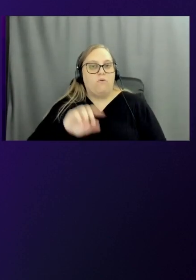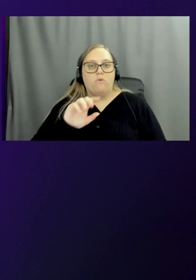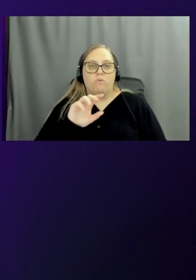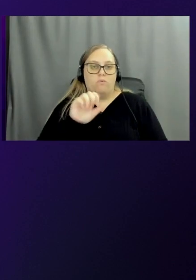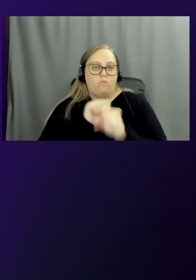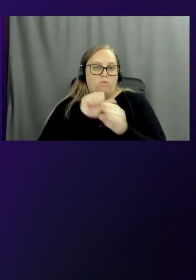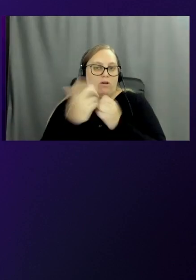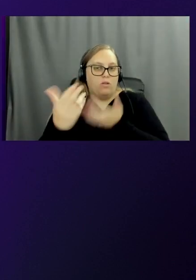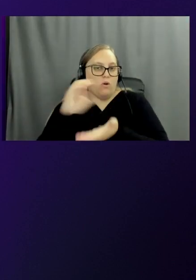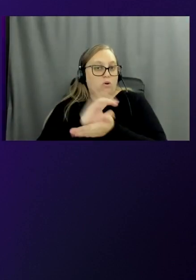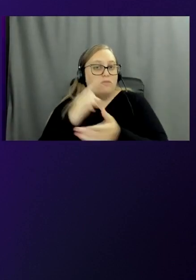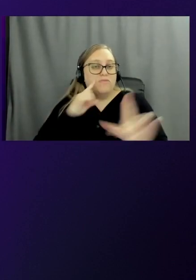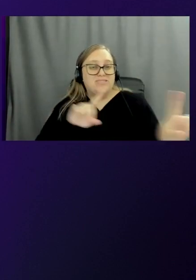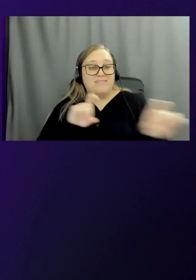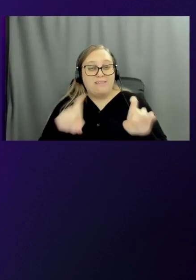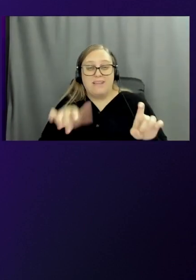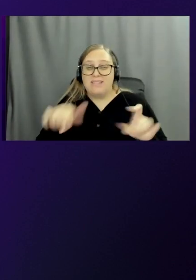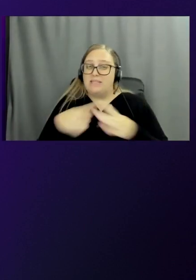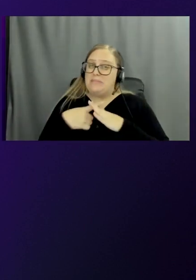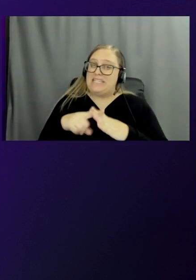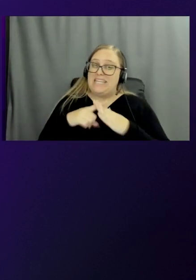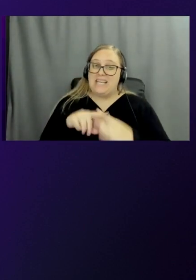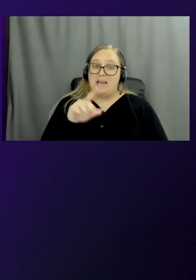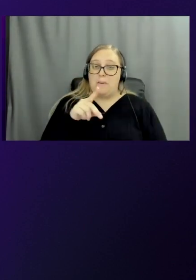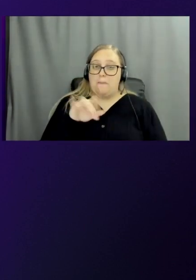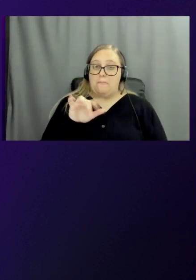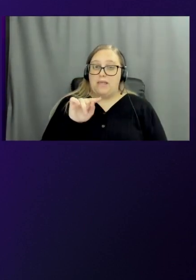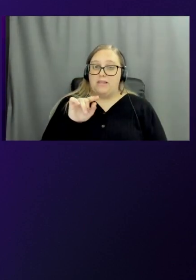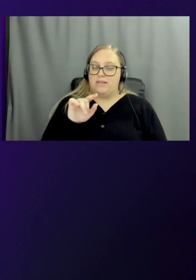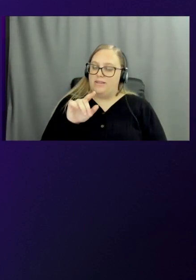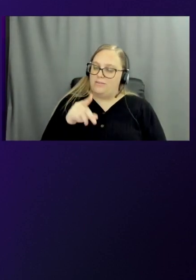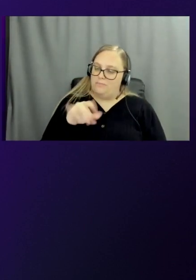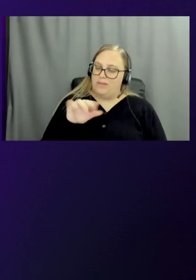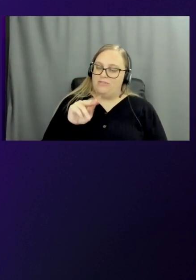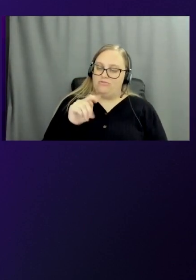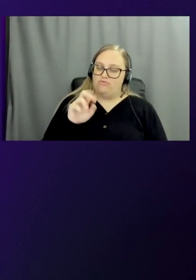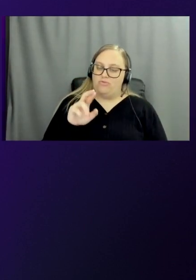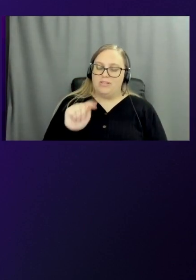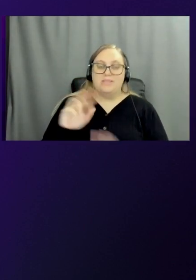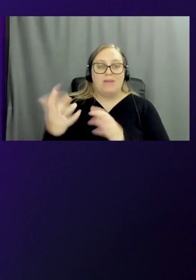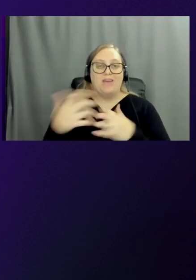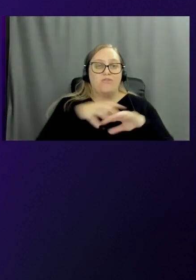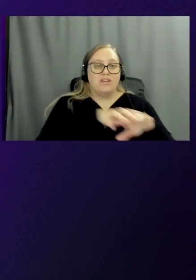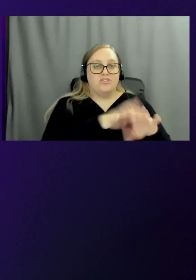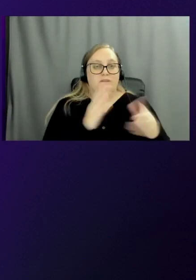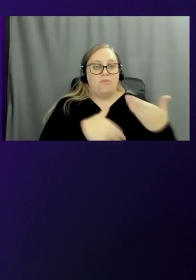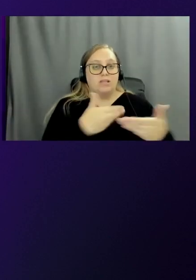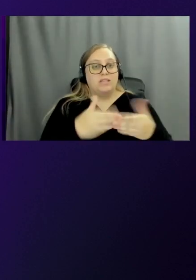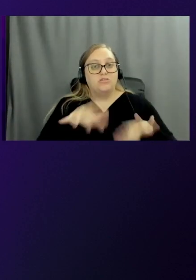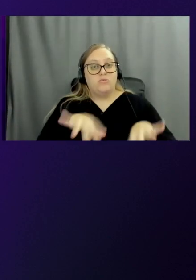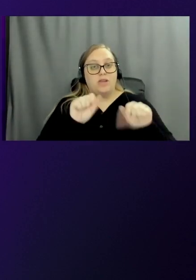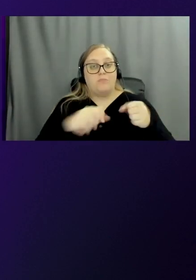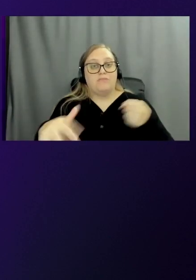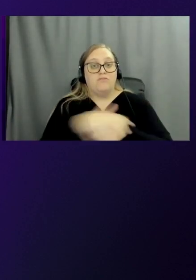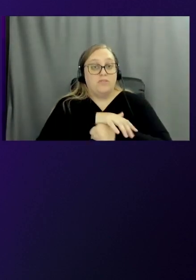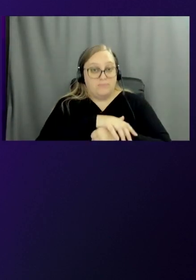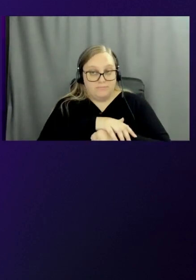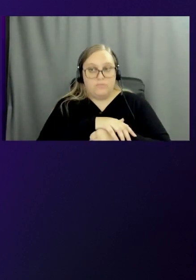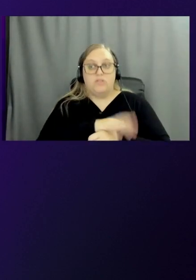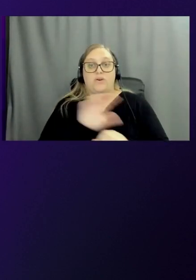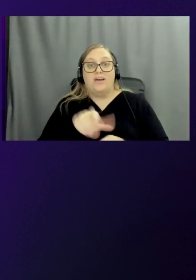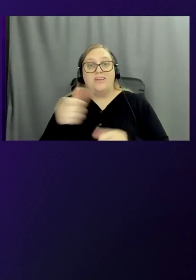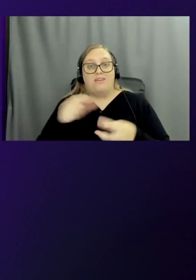just the beginning of Pinterest's migration project to adopt Graviton widely. Another customer that's focused on sustainability is